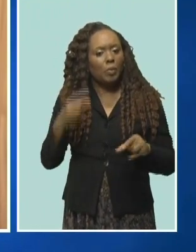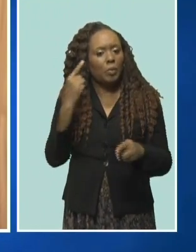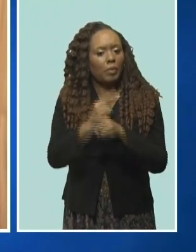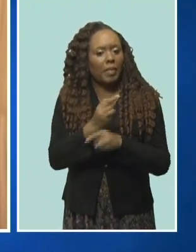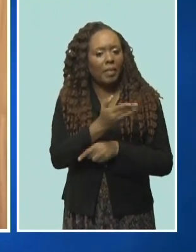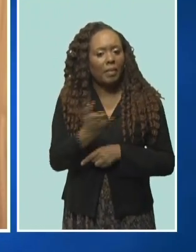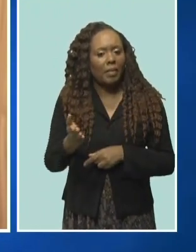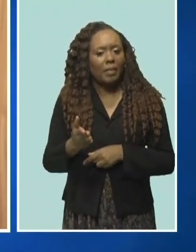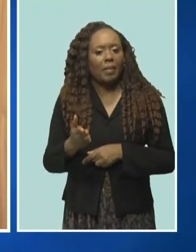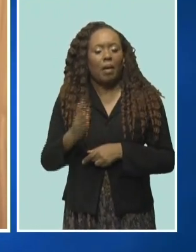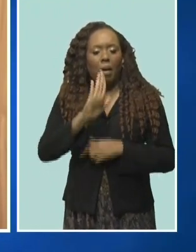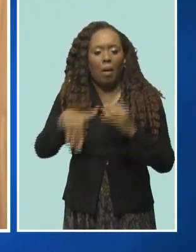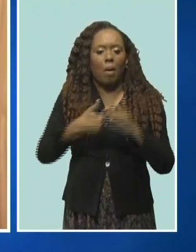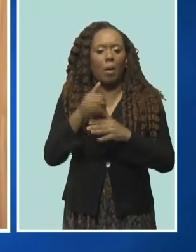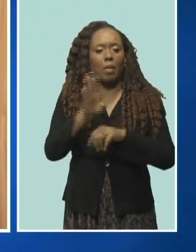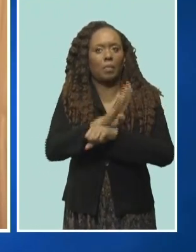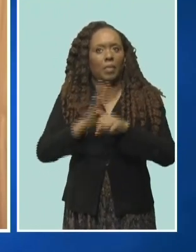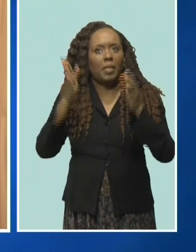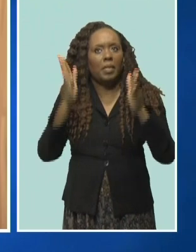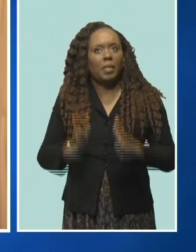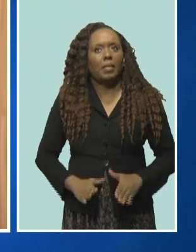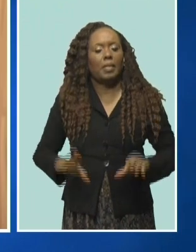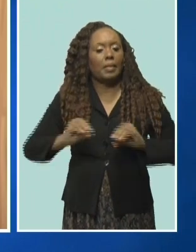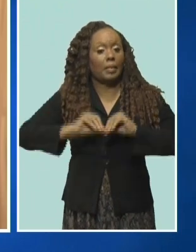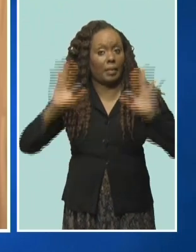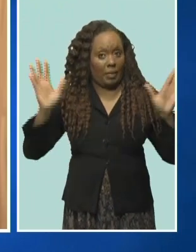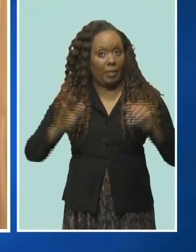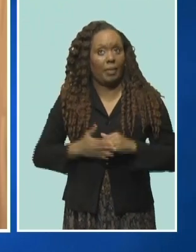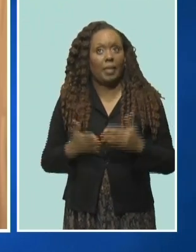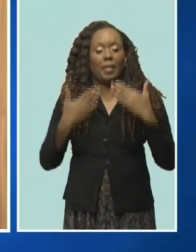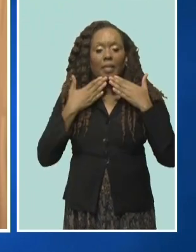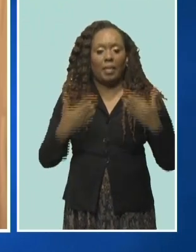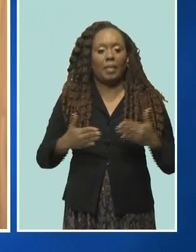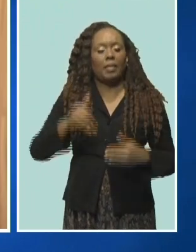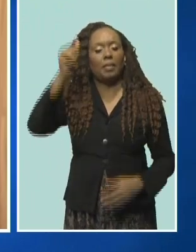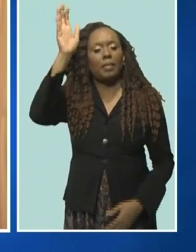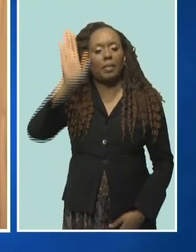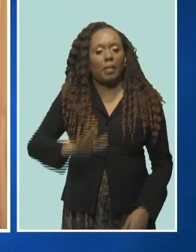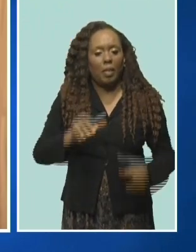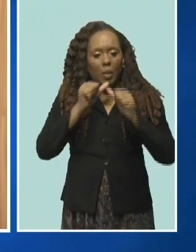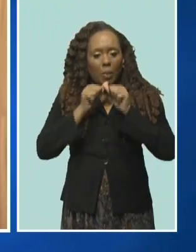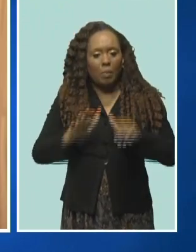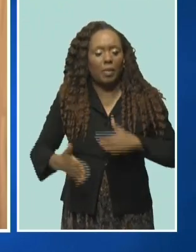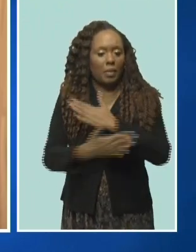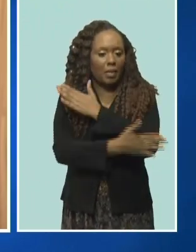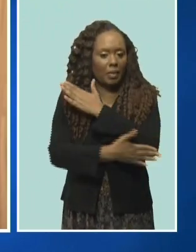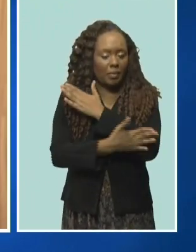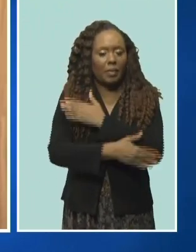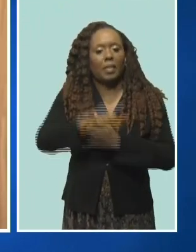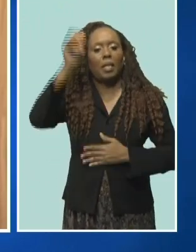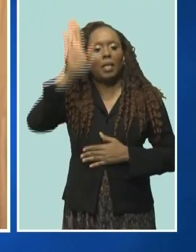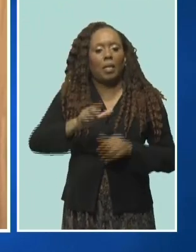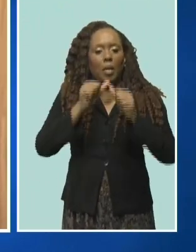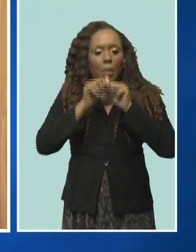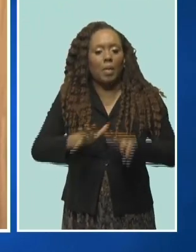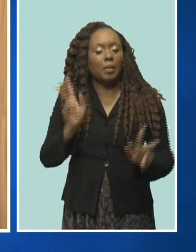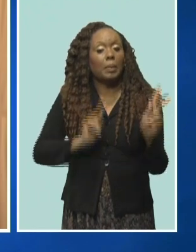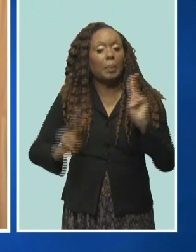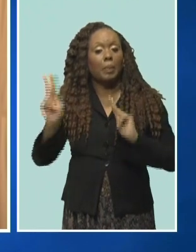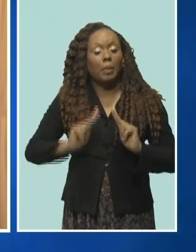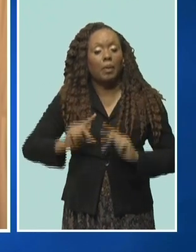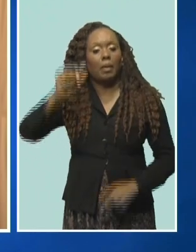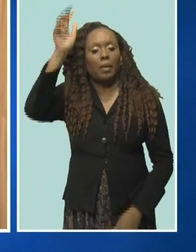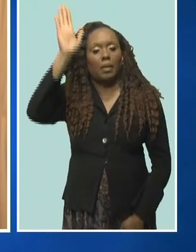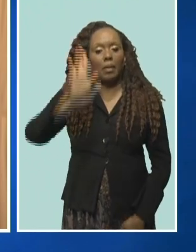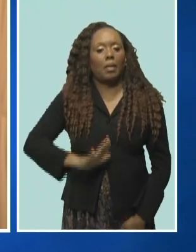each and every Bajan, and send that clear message. Thank you, and may God bless our country, may God bless our people, and